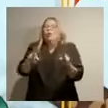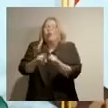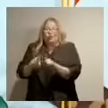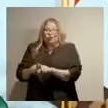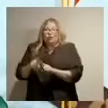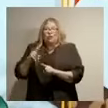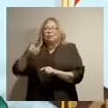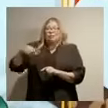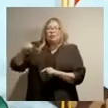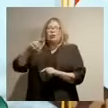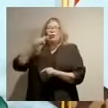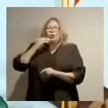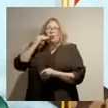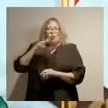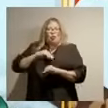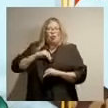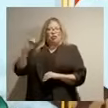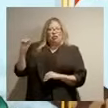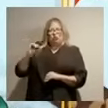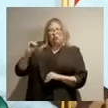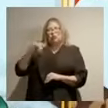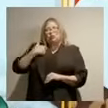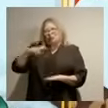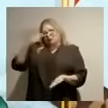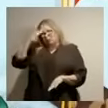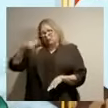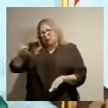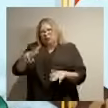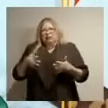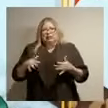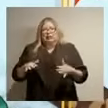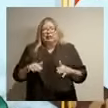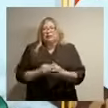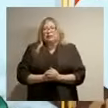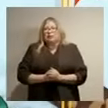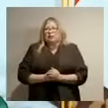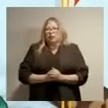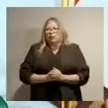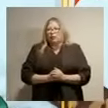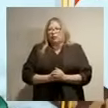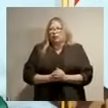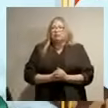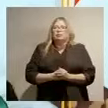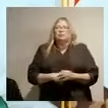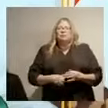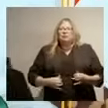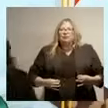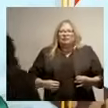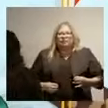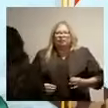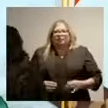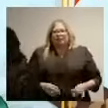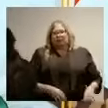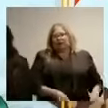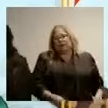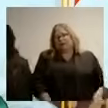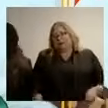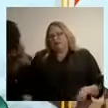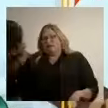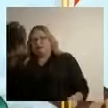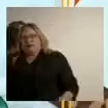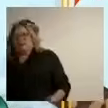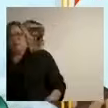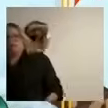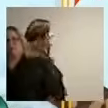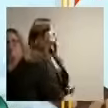well, mindful of the anxiety that people are feeling. So if lawmakers were to send you a bill, are you saying you would or would not be an